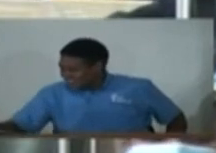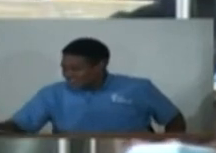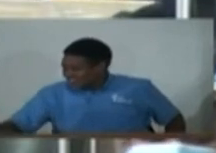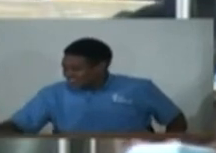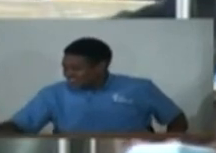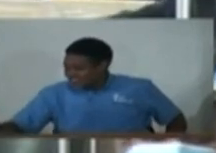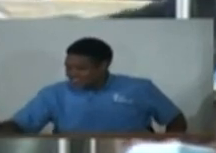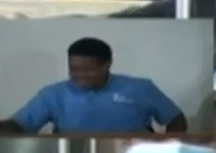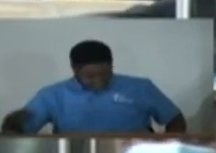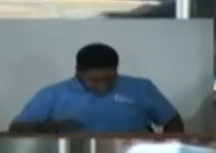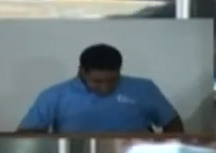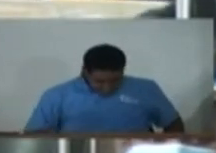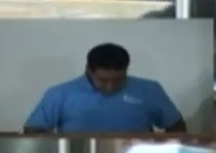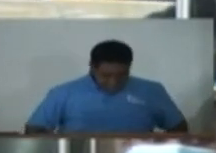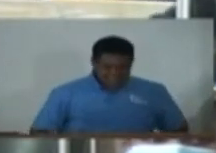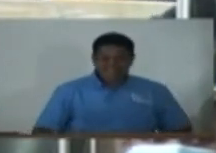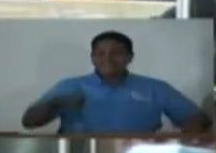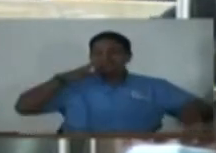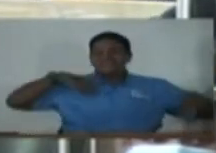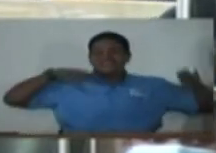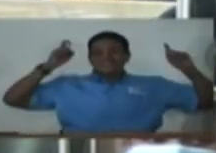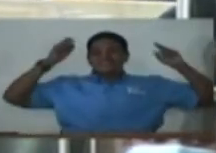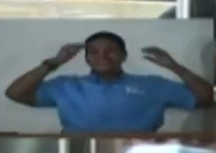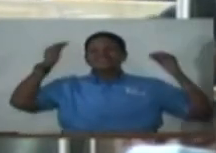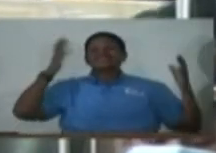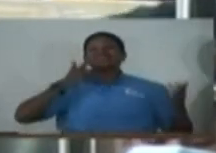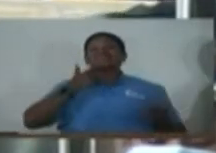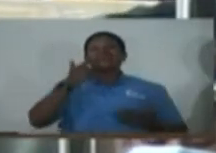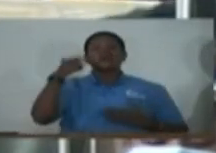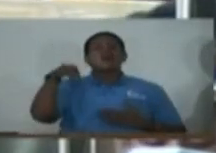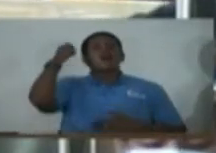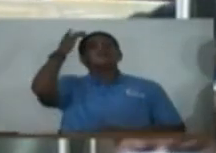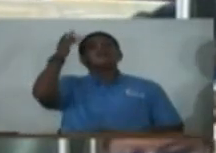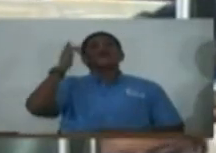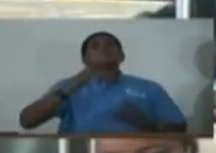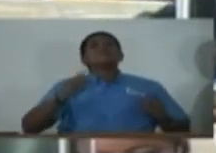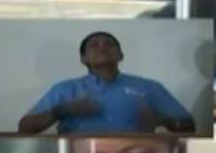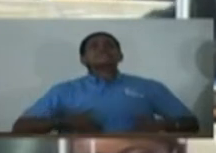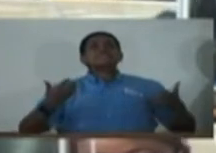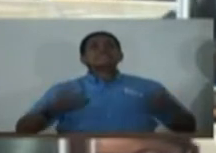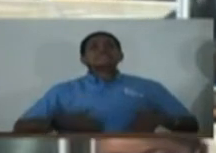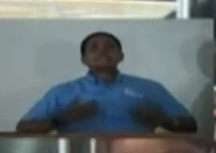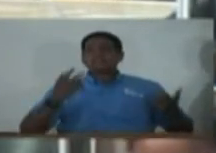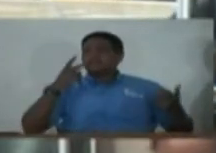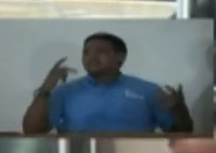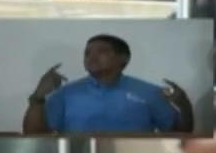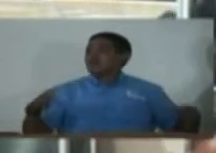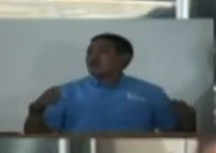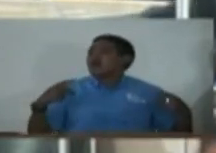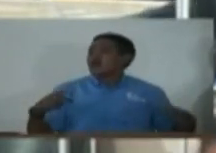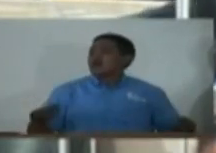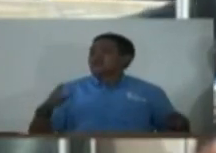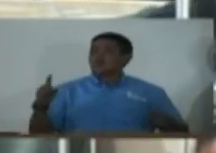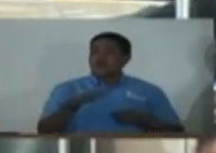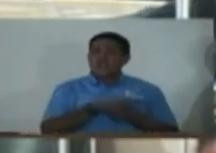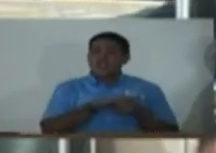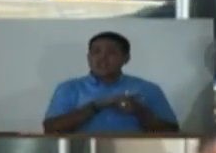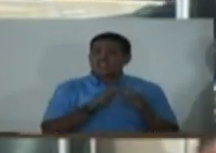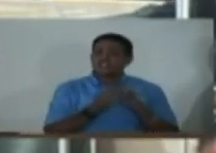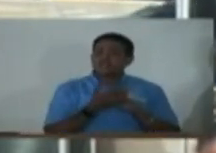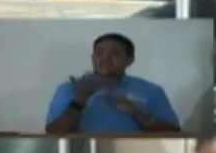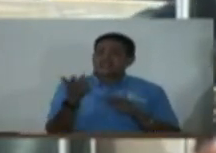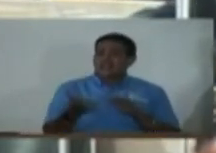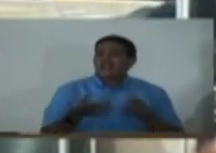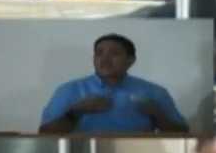as I said, I understand why people are upset seeing parties being held in one area of Jamaica